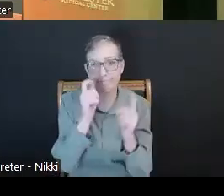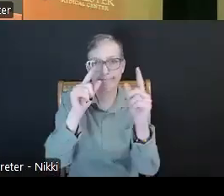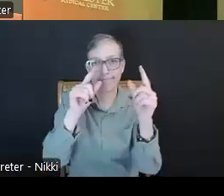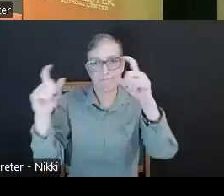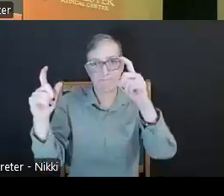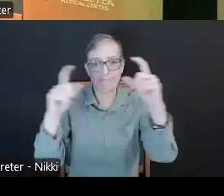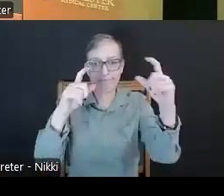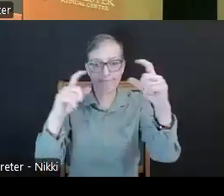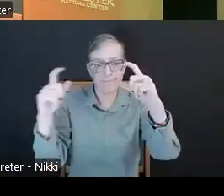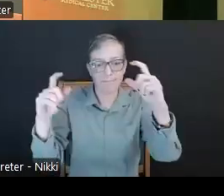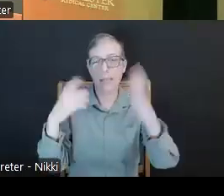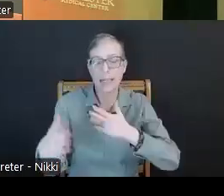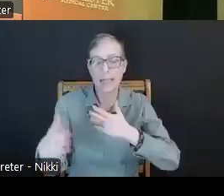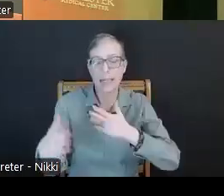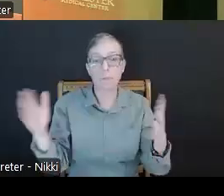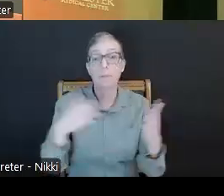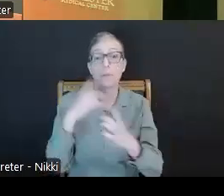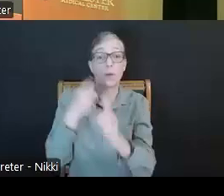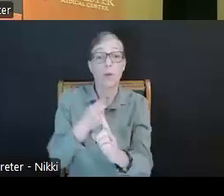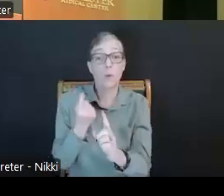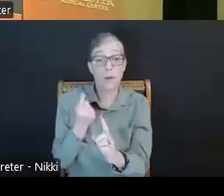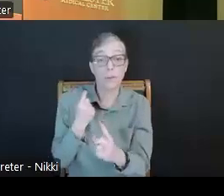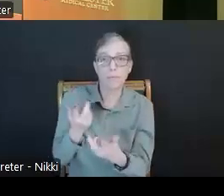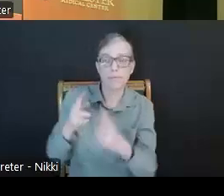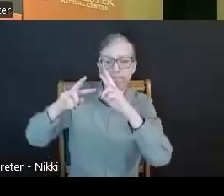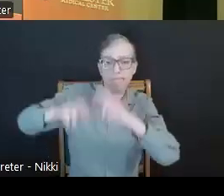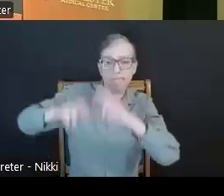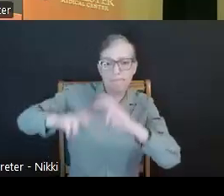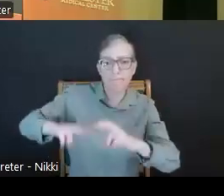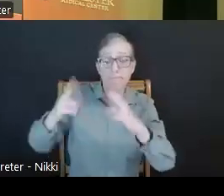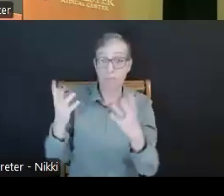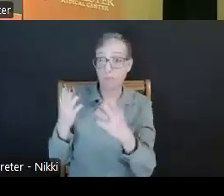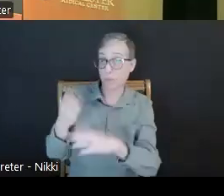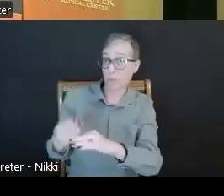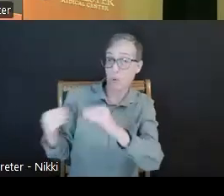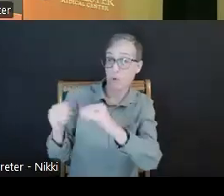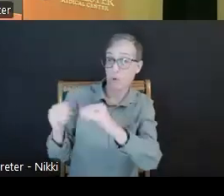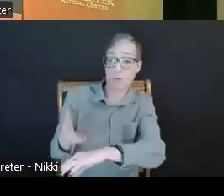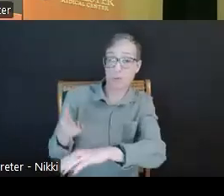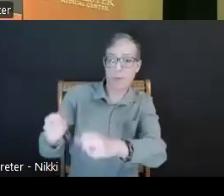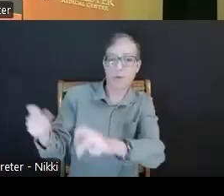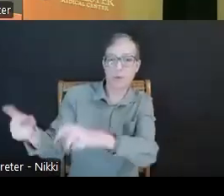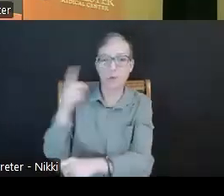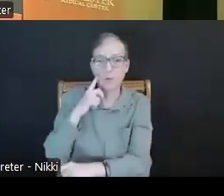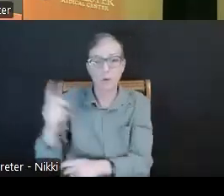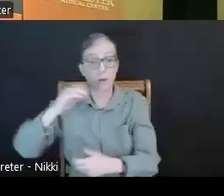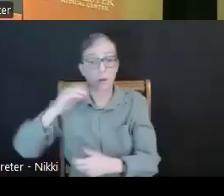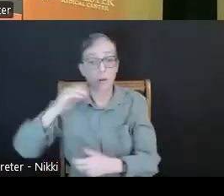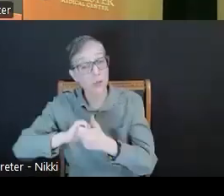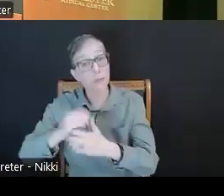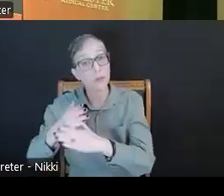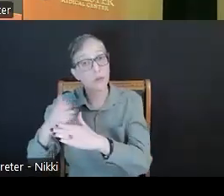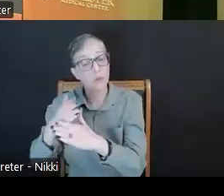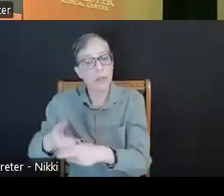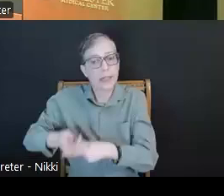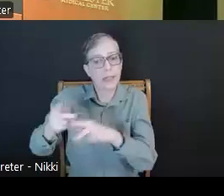more opportunities for collaboration between care team members measured through past shared patient volume is associated with